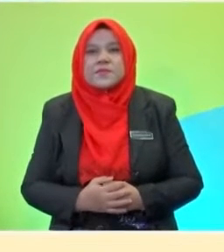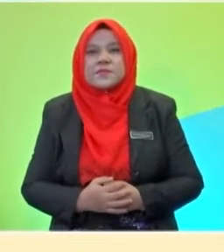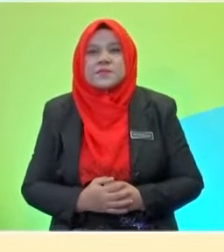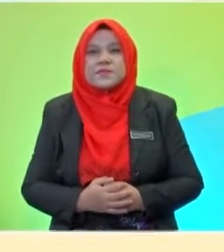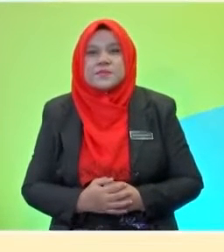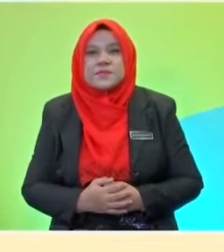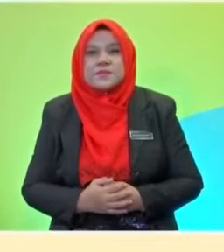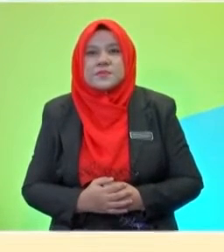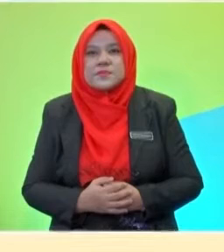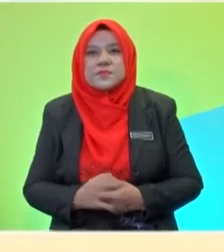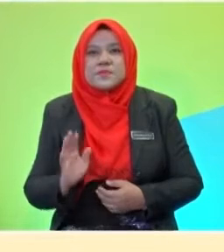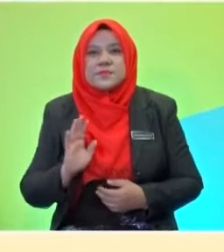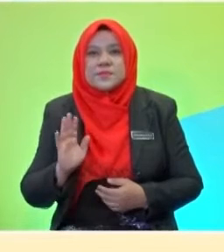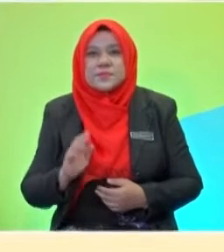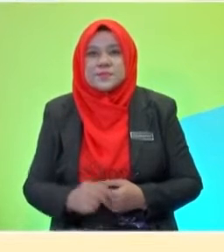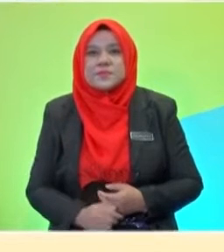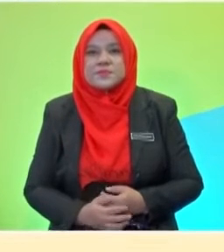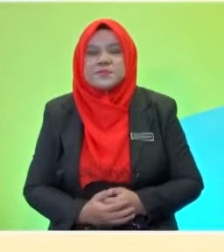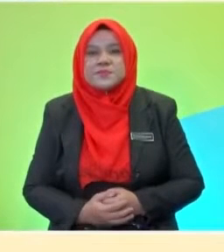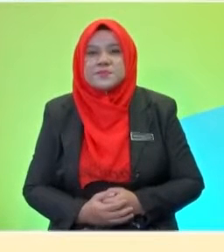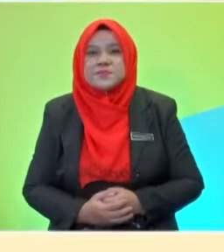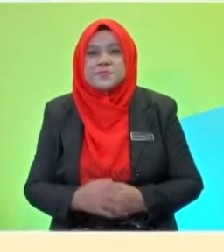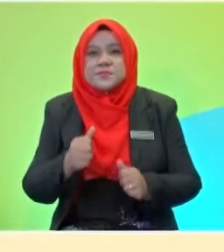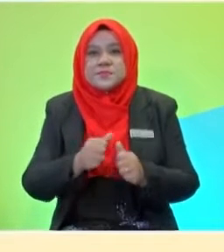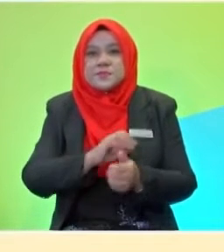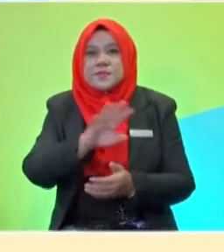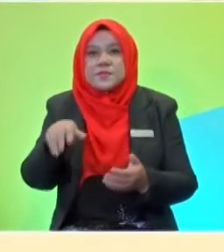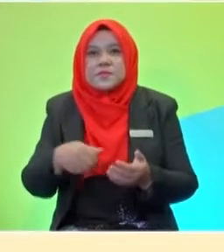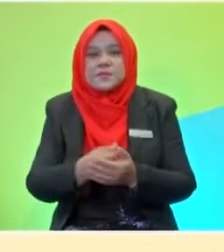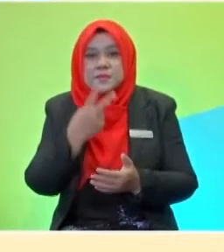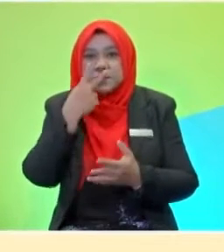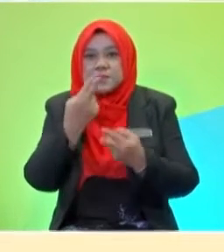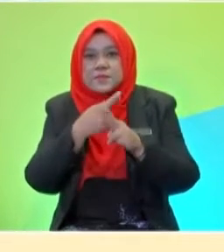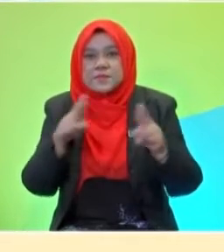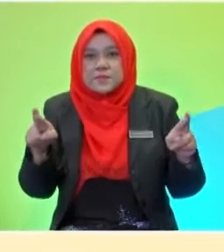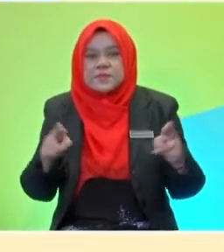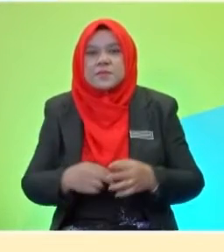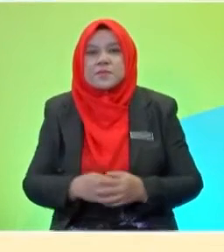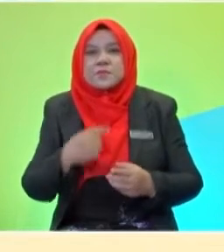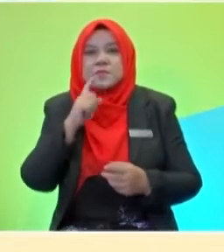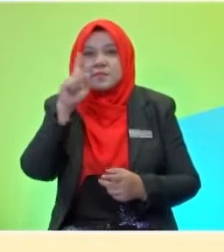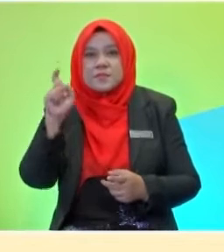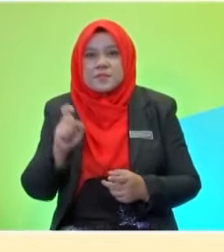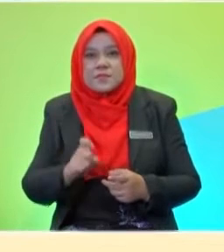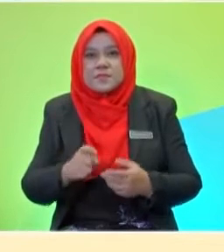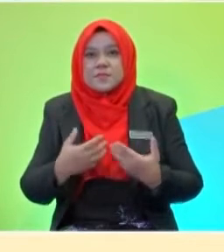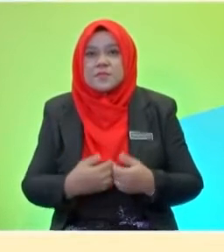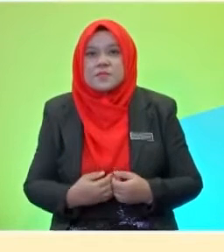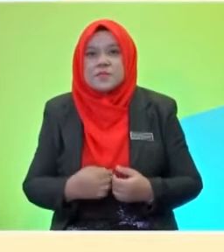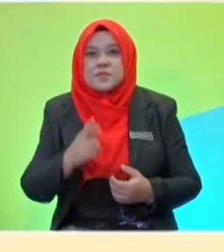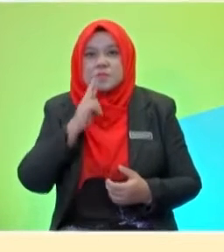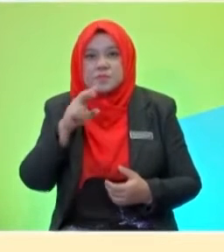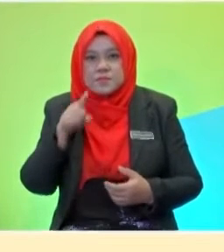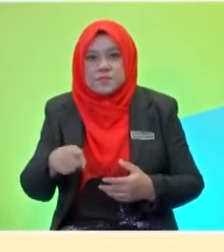Hi, Alisha. Hi, Nijat. Okay. Alright, so everybody looks ready, but I need to ask them as well, Mr. Ragu. So, are